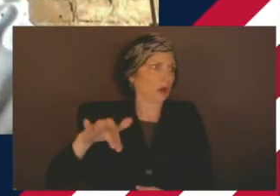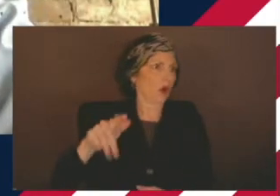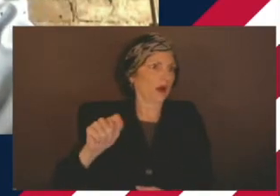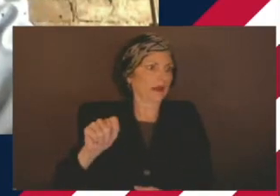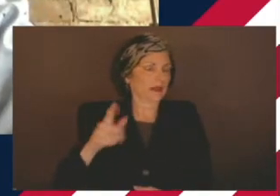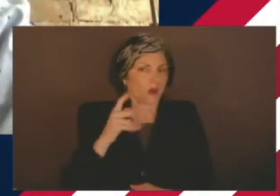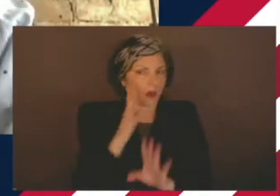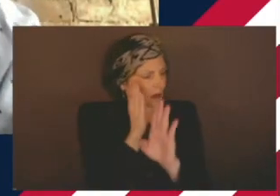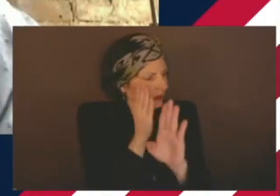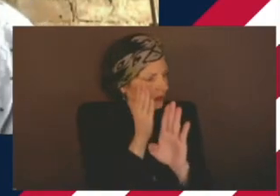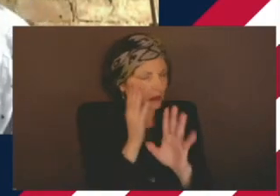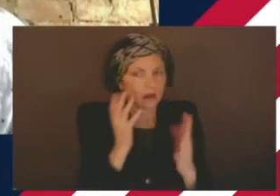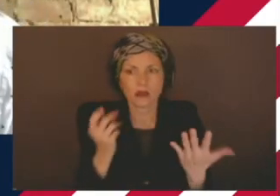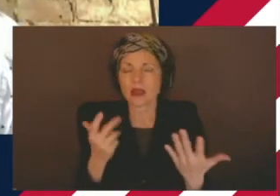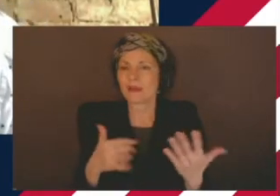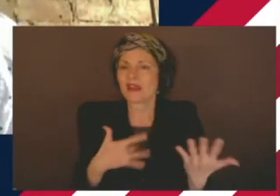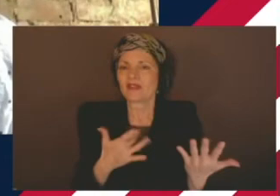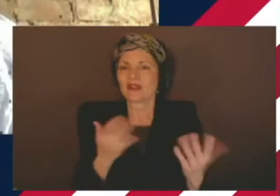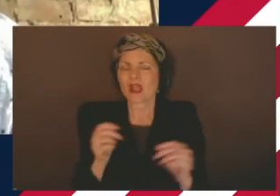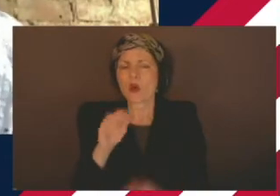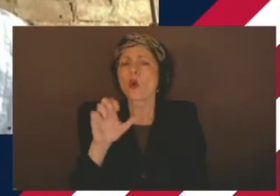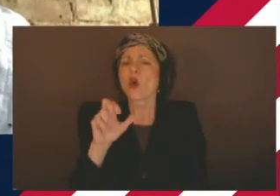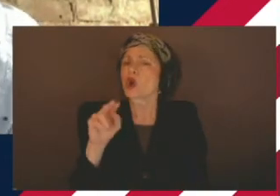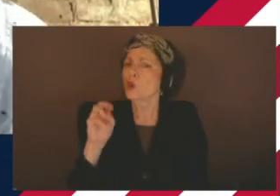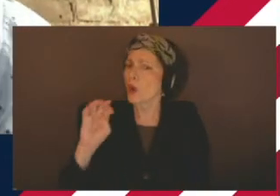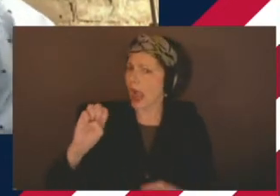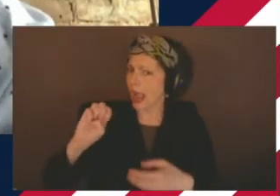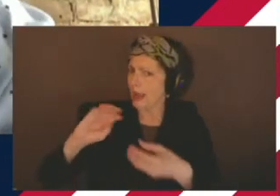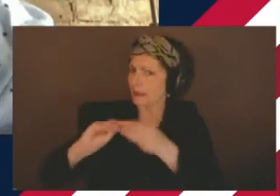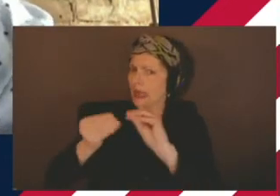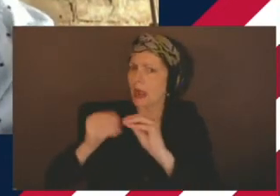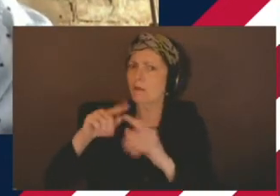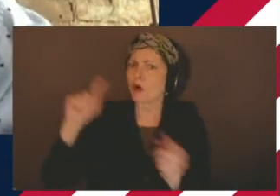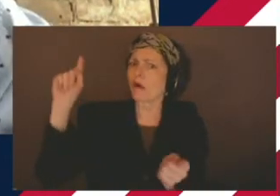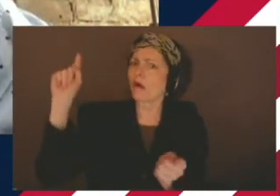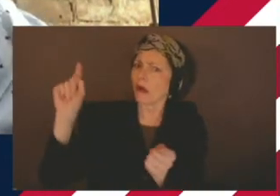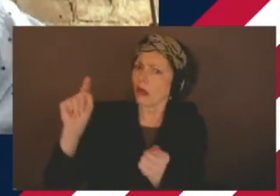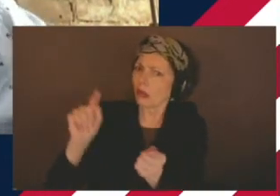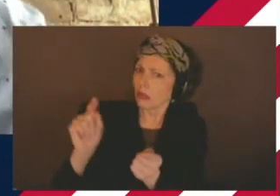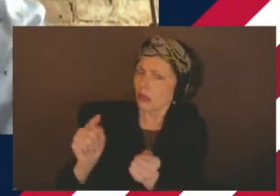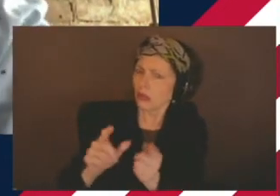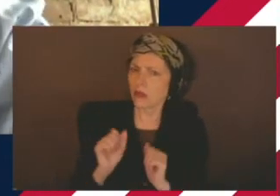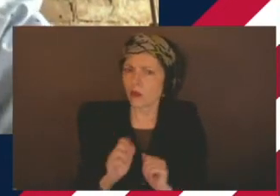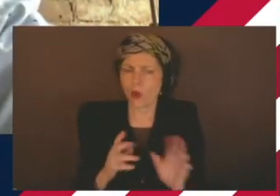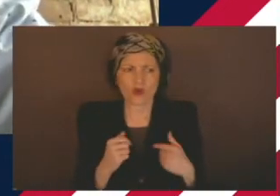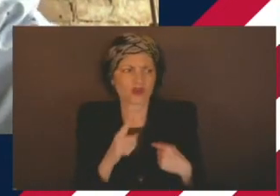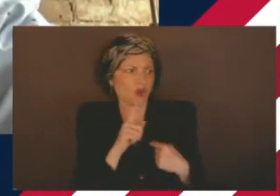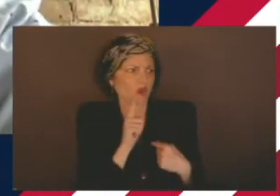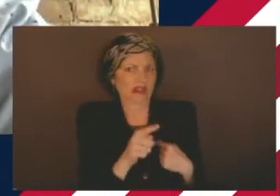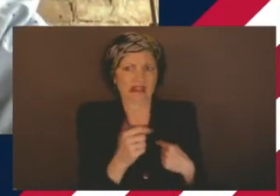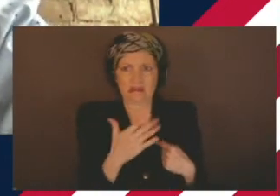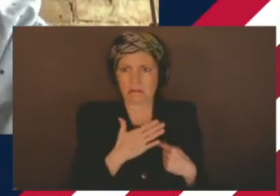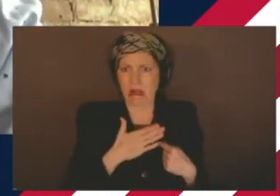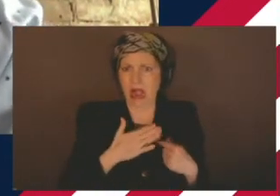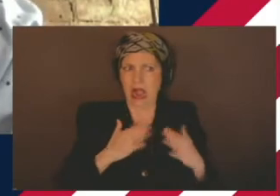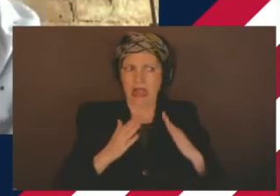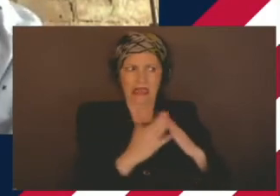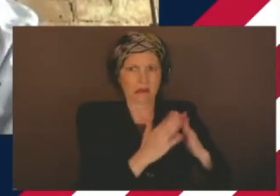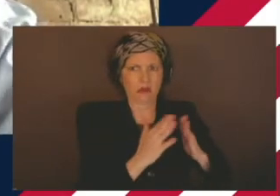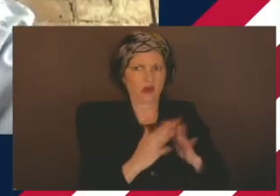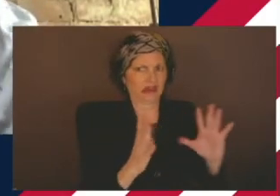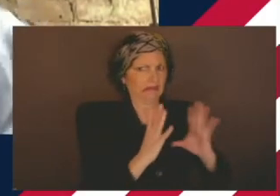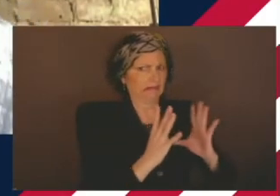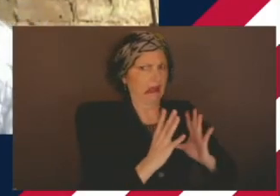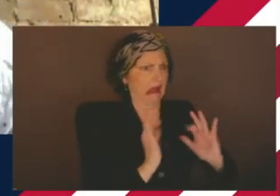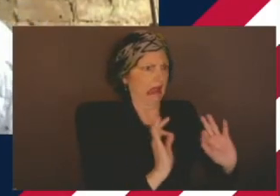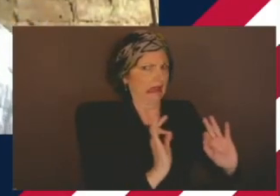crime is going down and the hammer isn't coming down on my community unjustly, so why do I have to worry about it as long as crime is